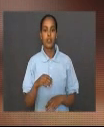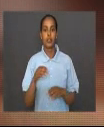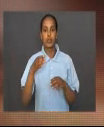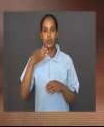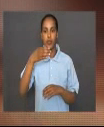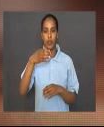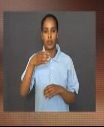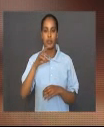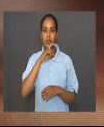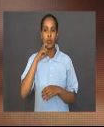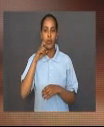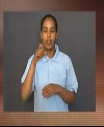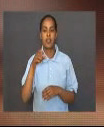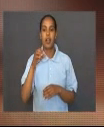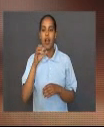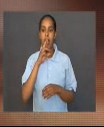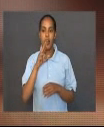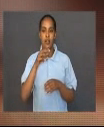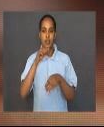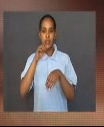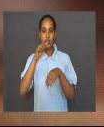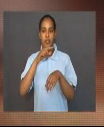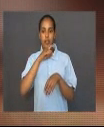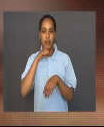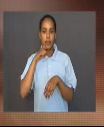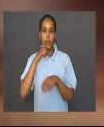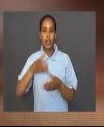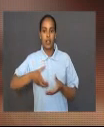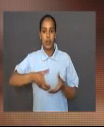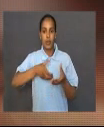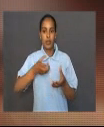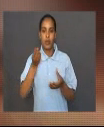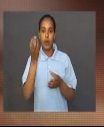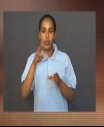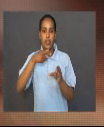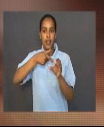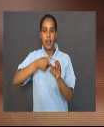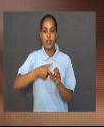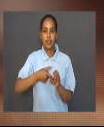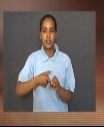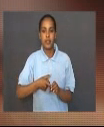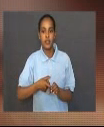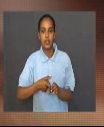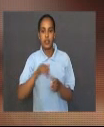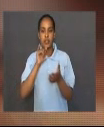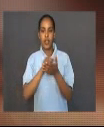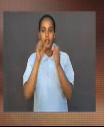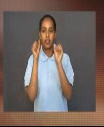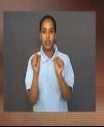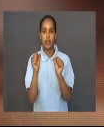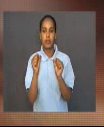Solvents are solids, liquids, or gases that